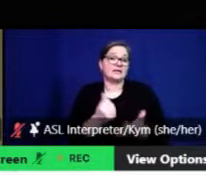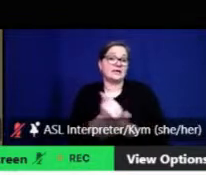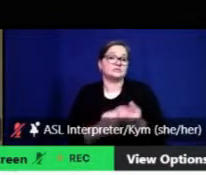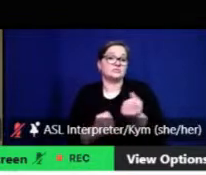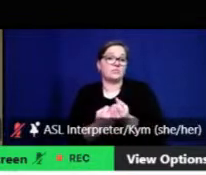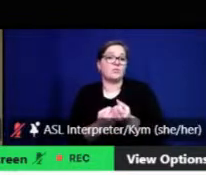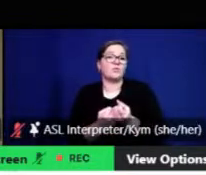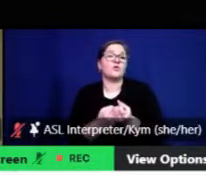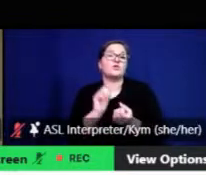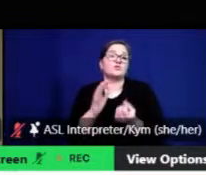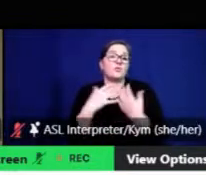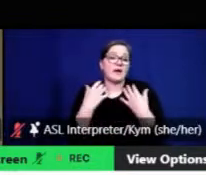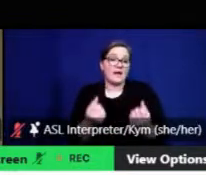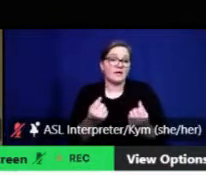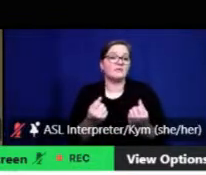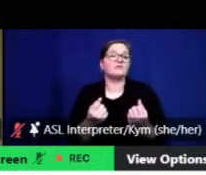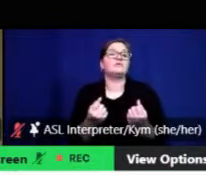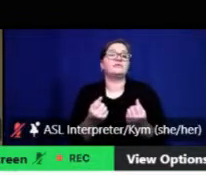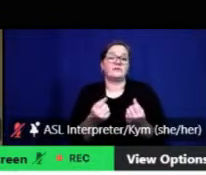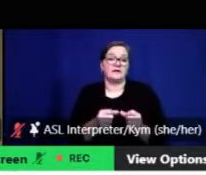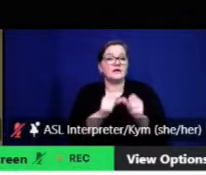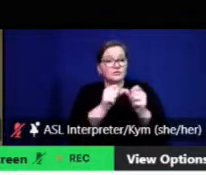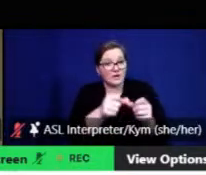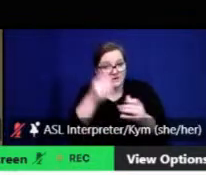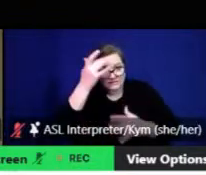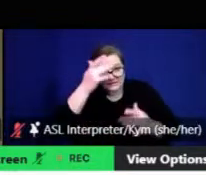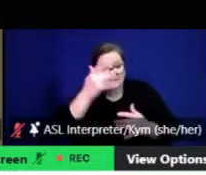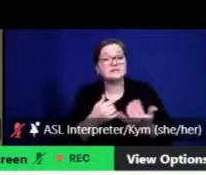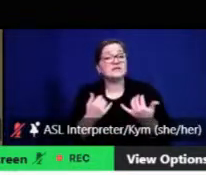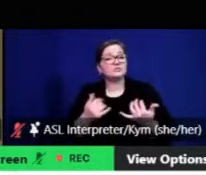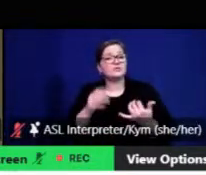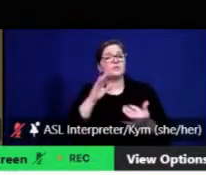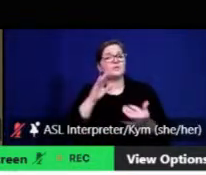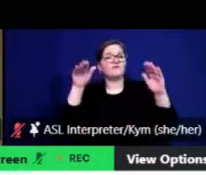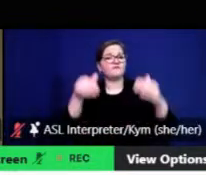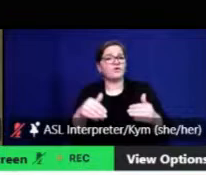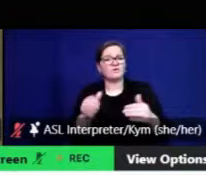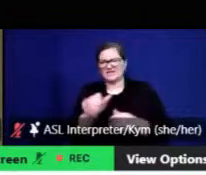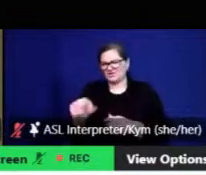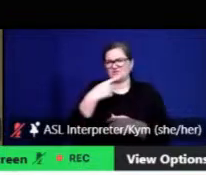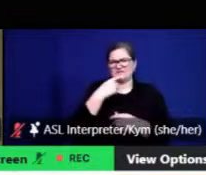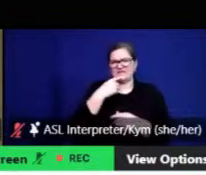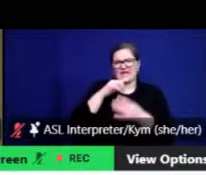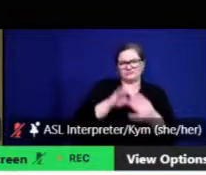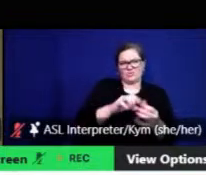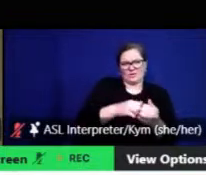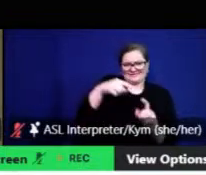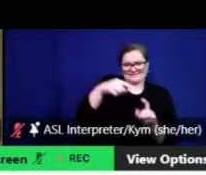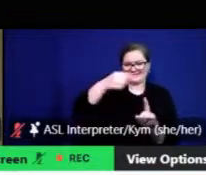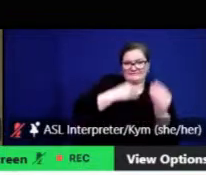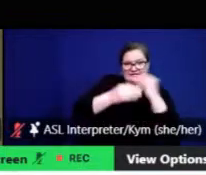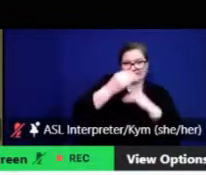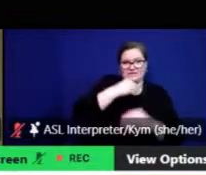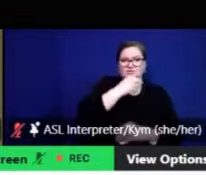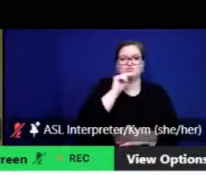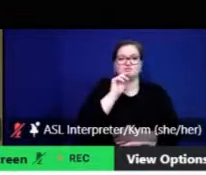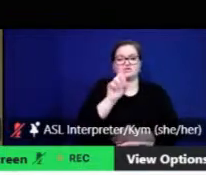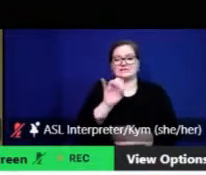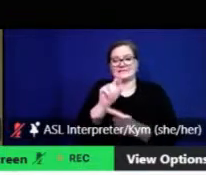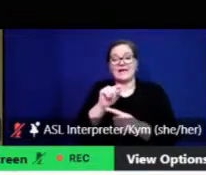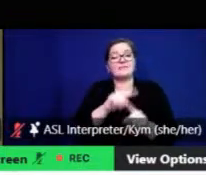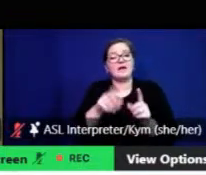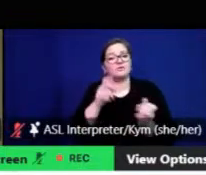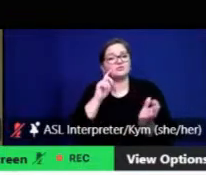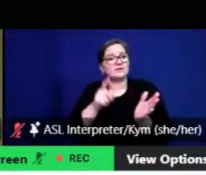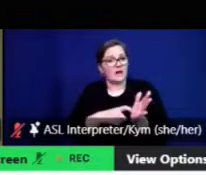as we age. And today we'll really be focused in, like we said, on eating a nutritious diet. But I did want to